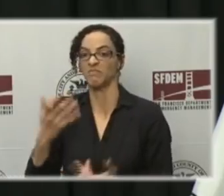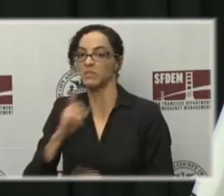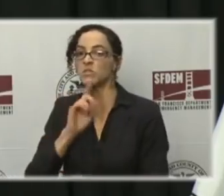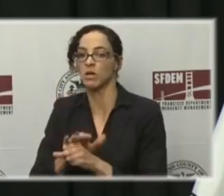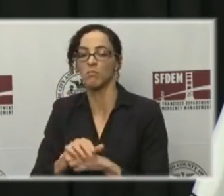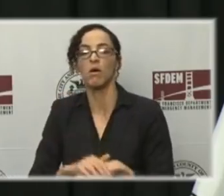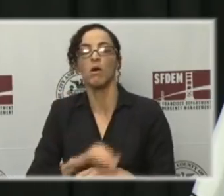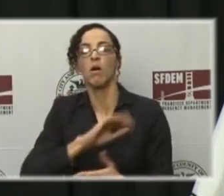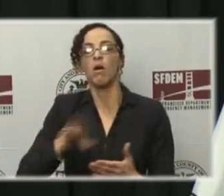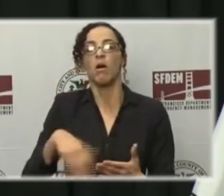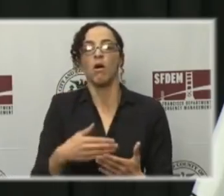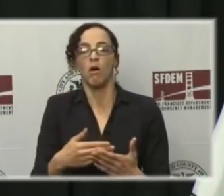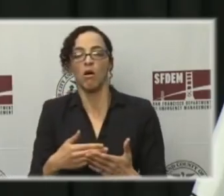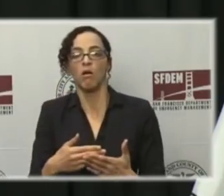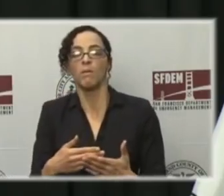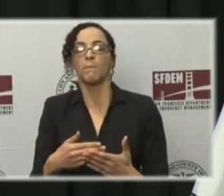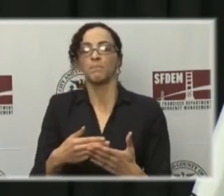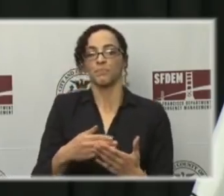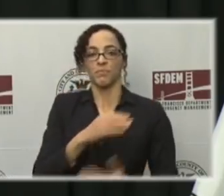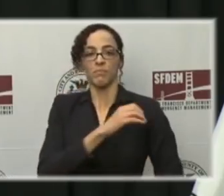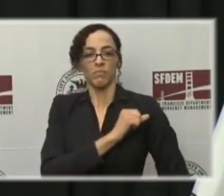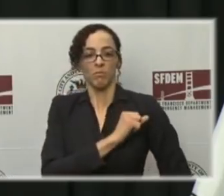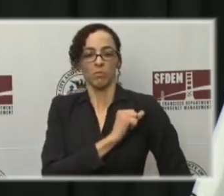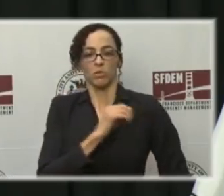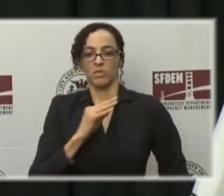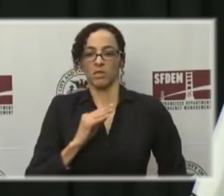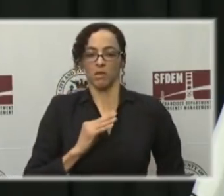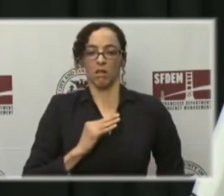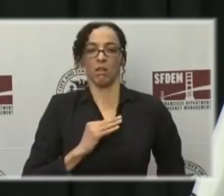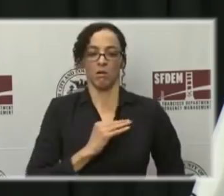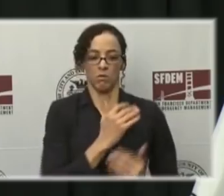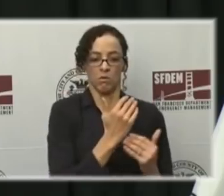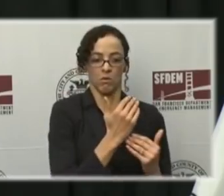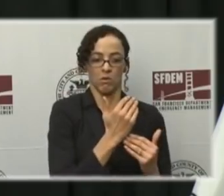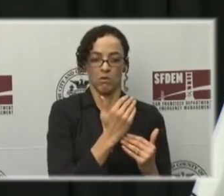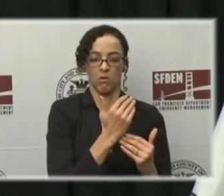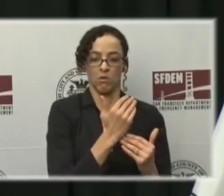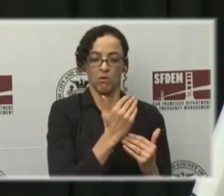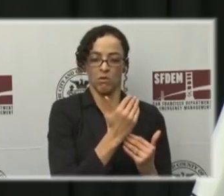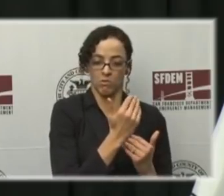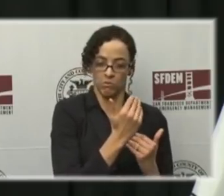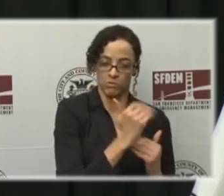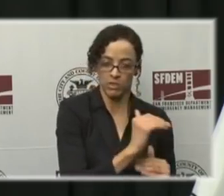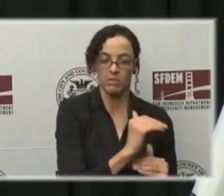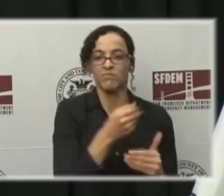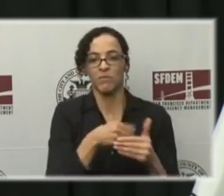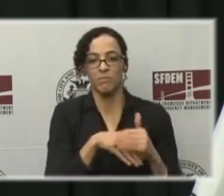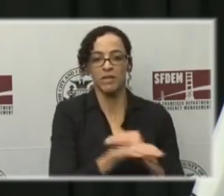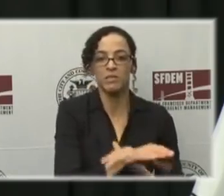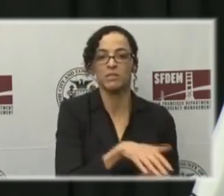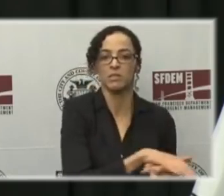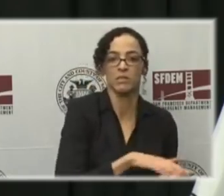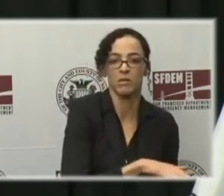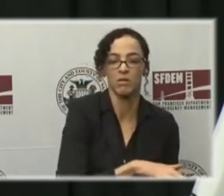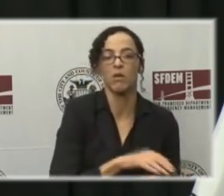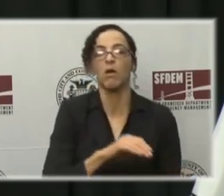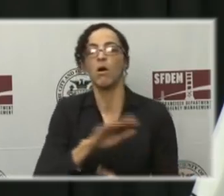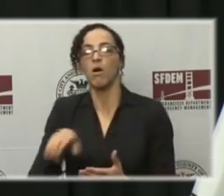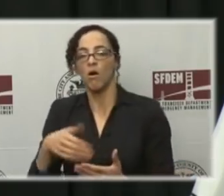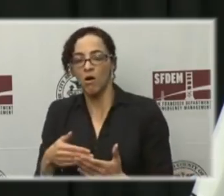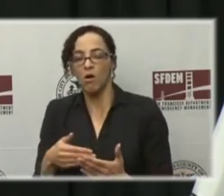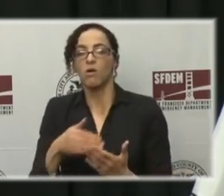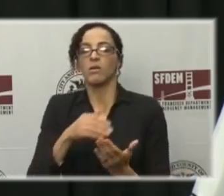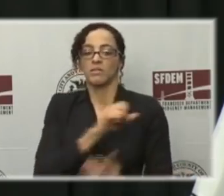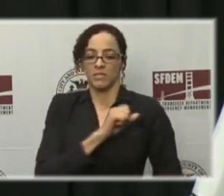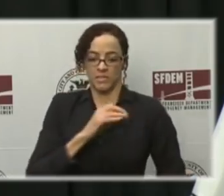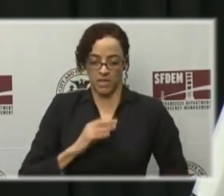are restricted from entering the facility. All essential visitors, staff, and residents are medically